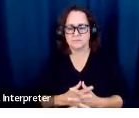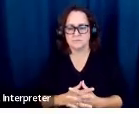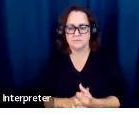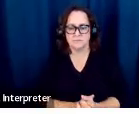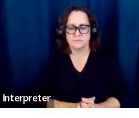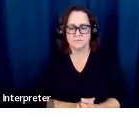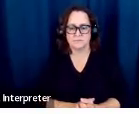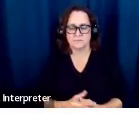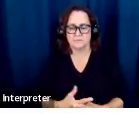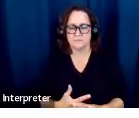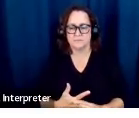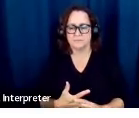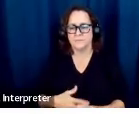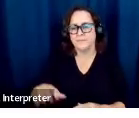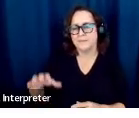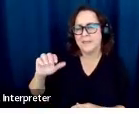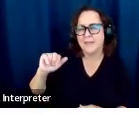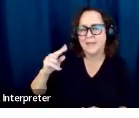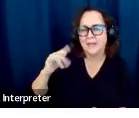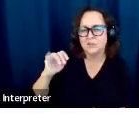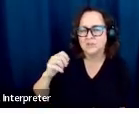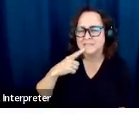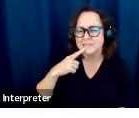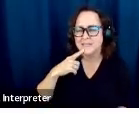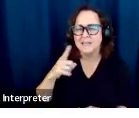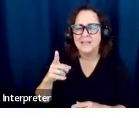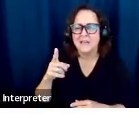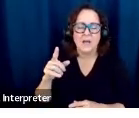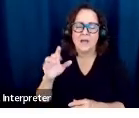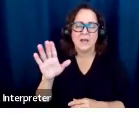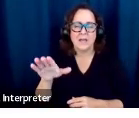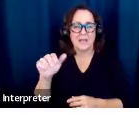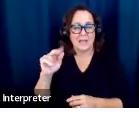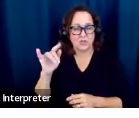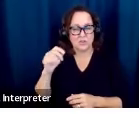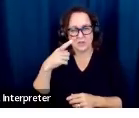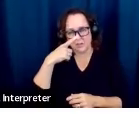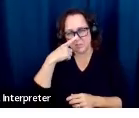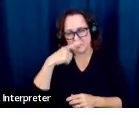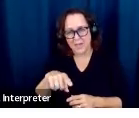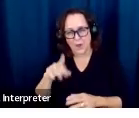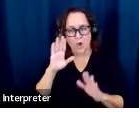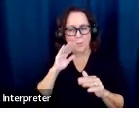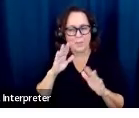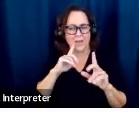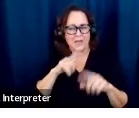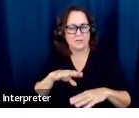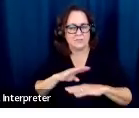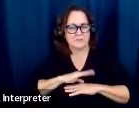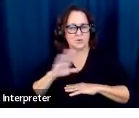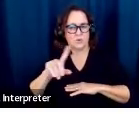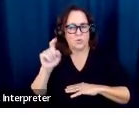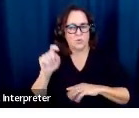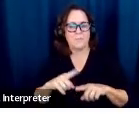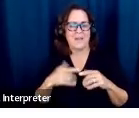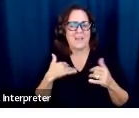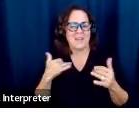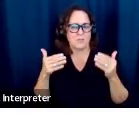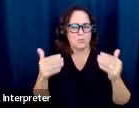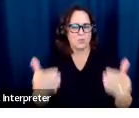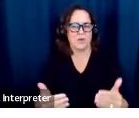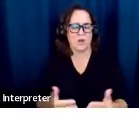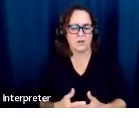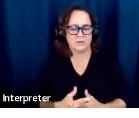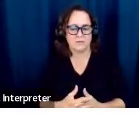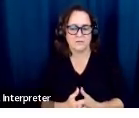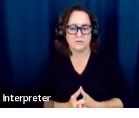Thank you, Michelle. Angie, in the interest of time, hopefully we answered your question, but I will move on. If you'd